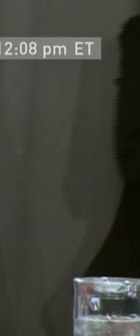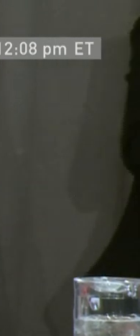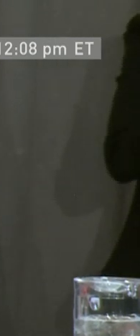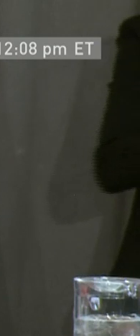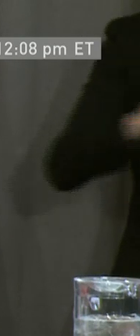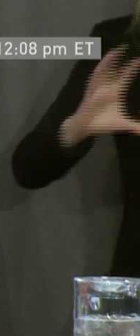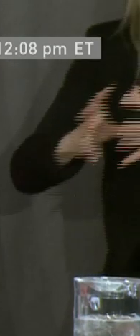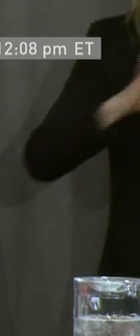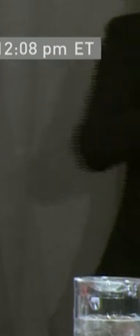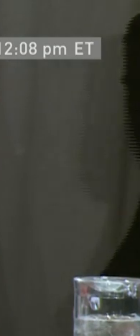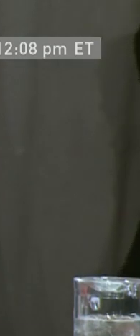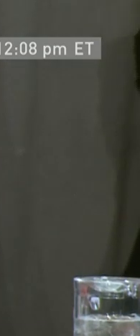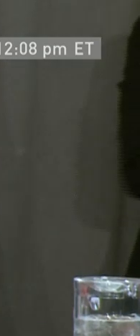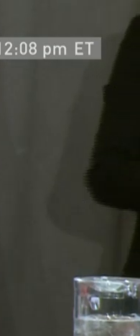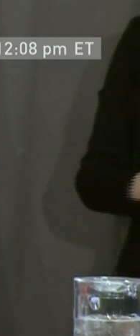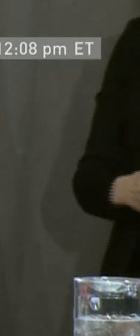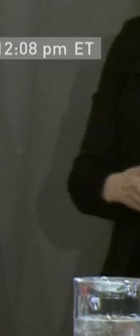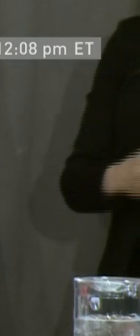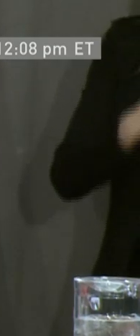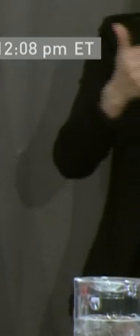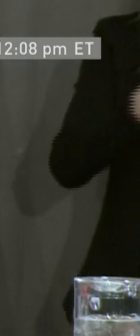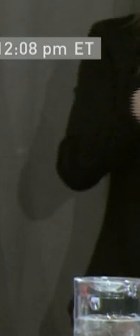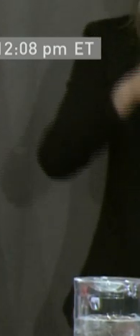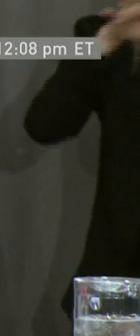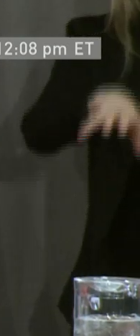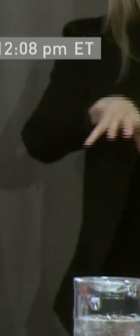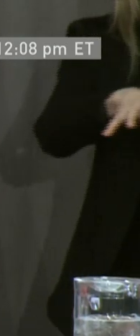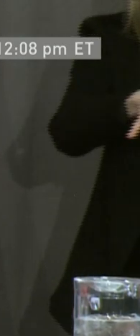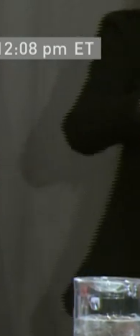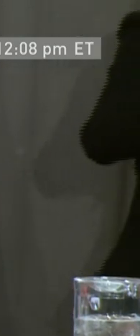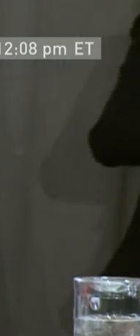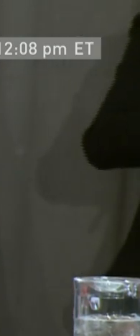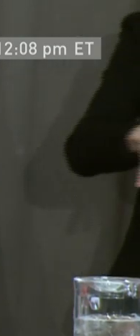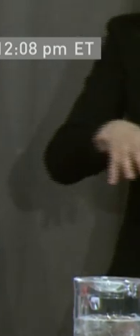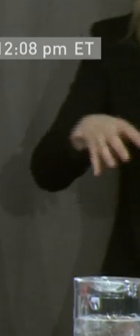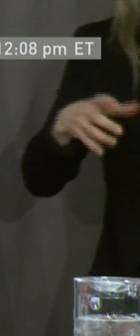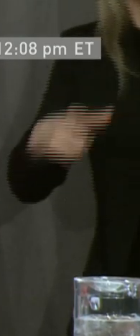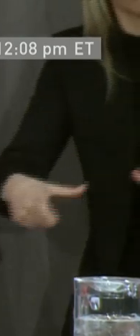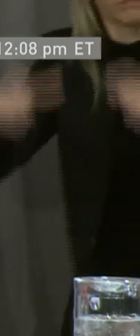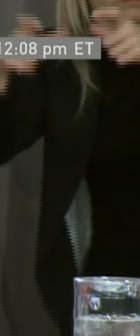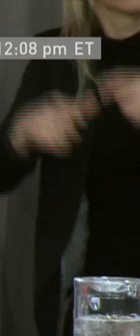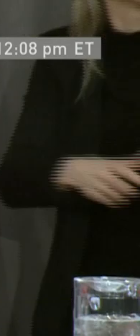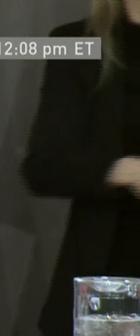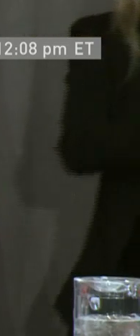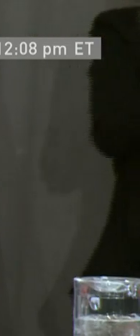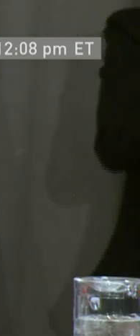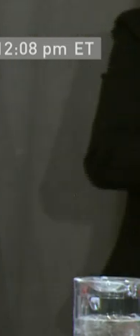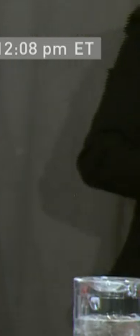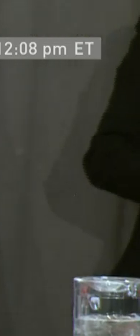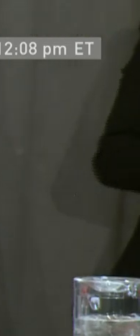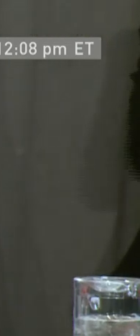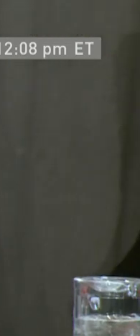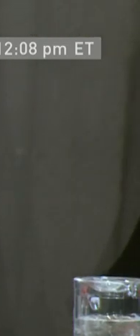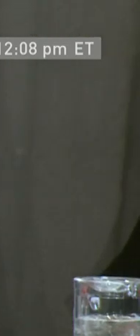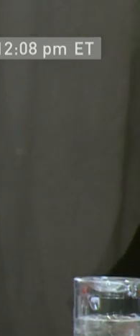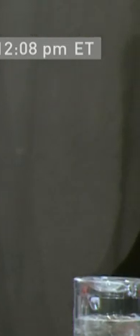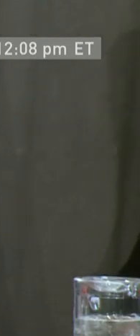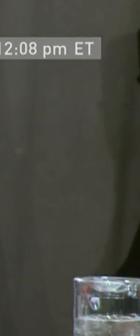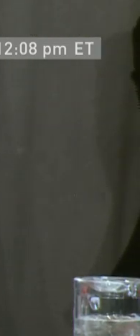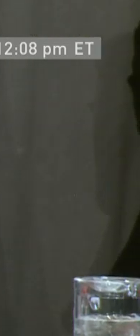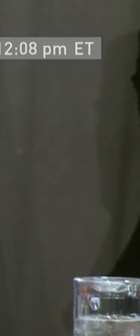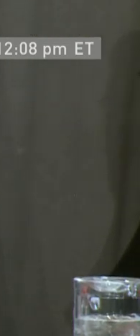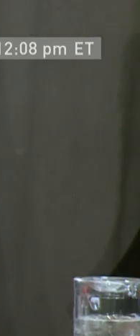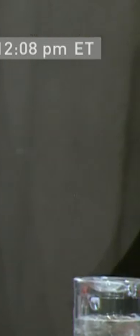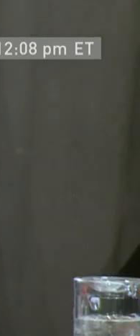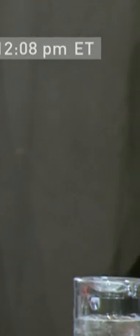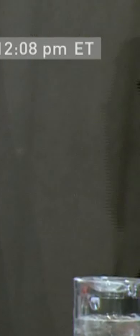functioning terrifically. I'm knocking on wood there. But for example, we did our first purchase in the secondary market of Canada mortgage